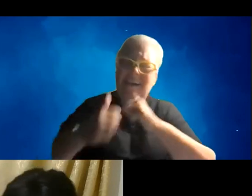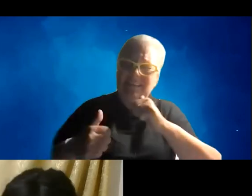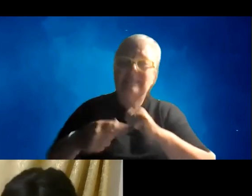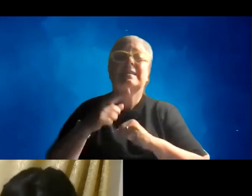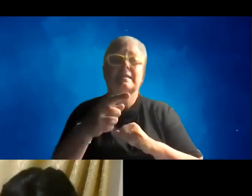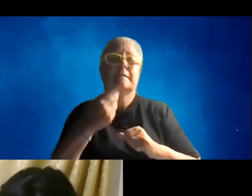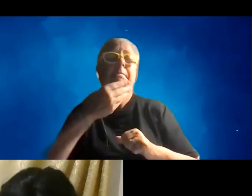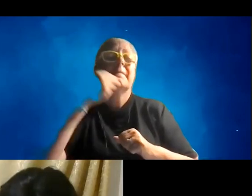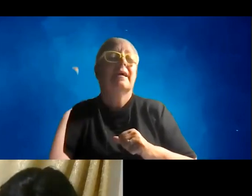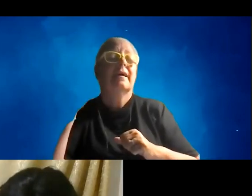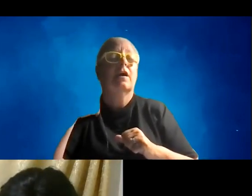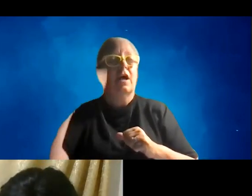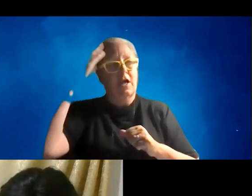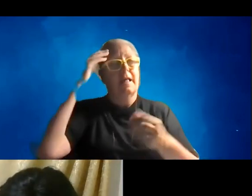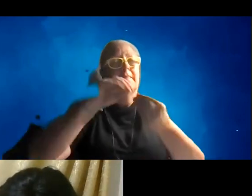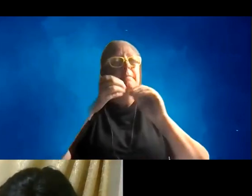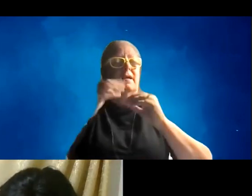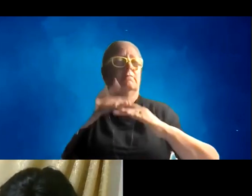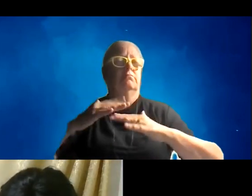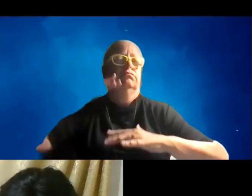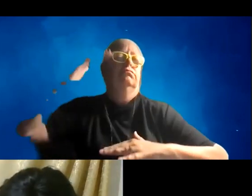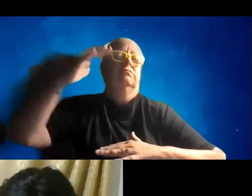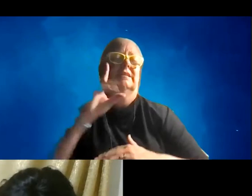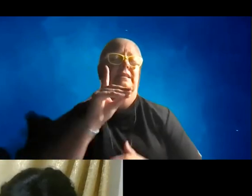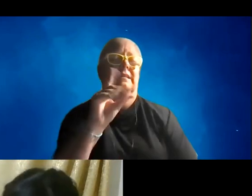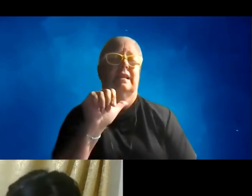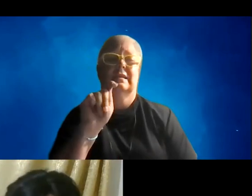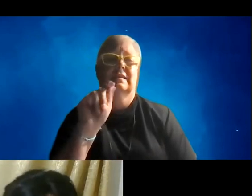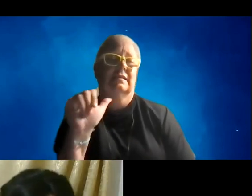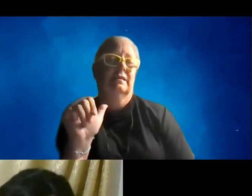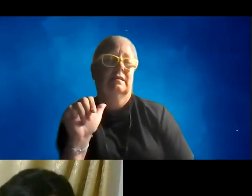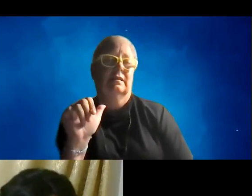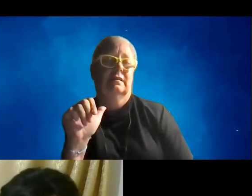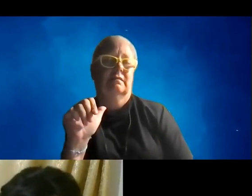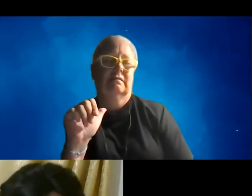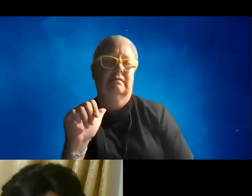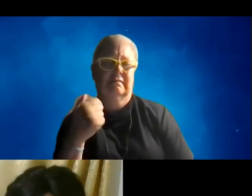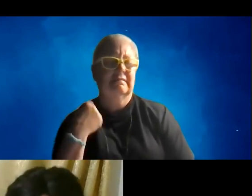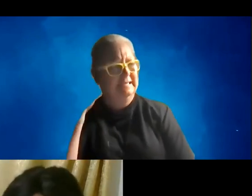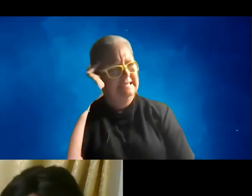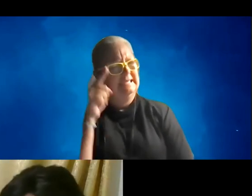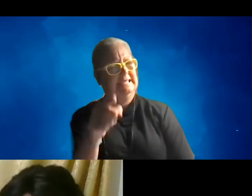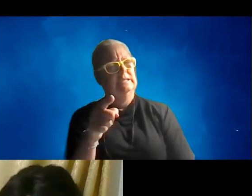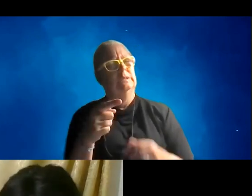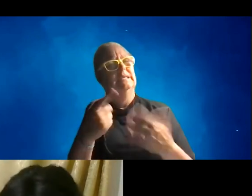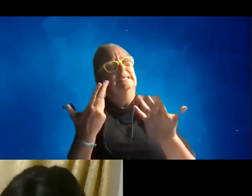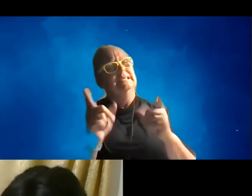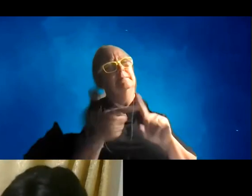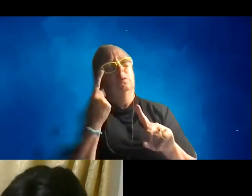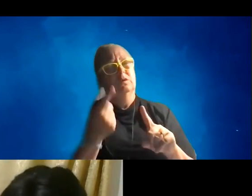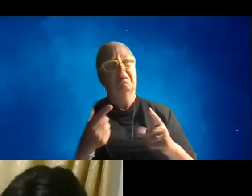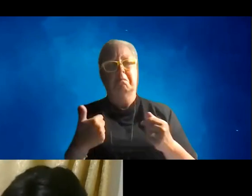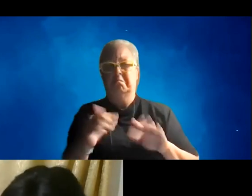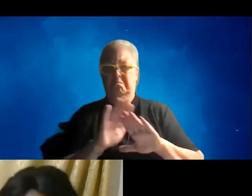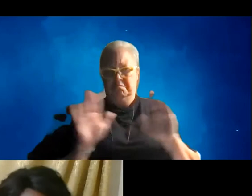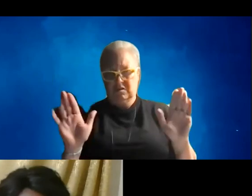disabled people. And I think that's also very important. So that's all I wanted to say on this. Sarah,